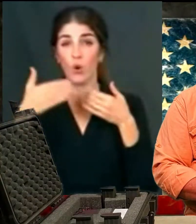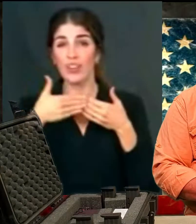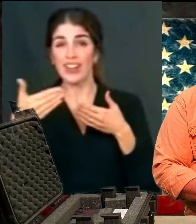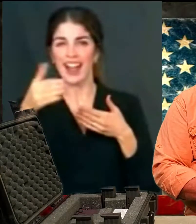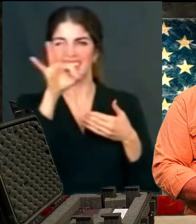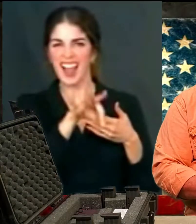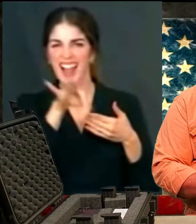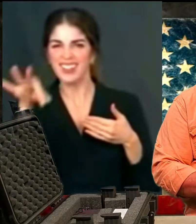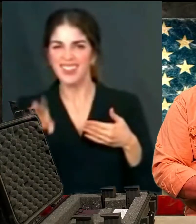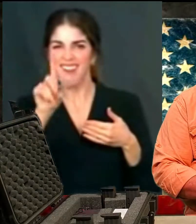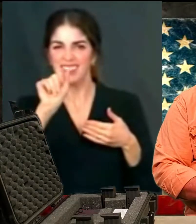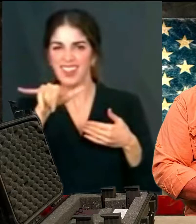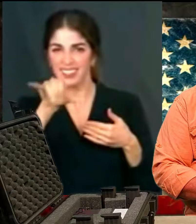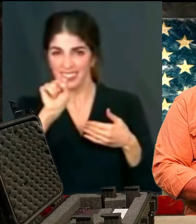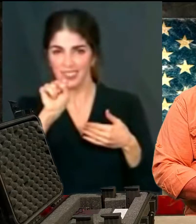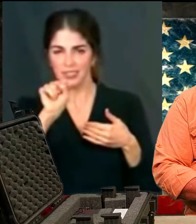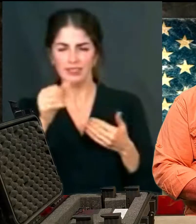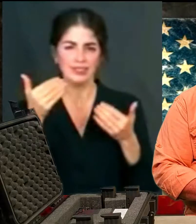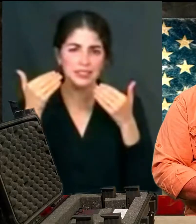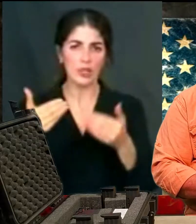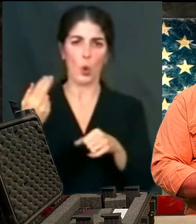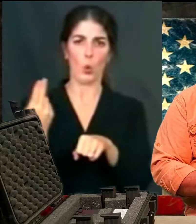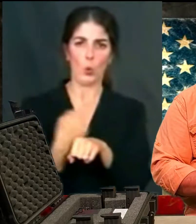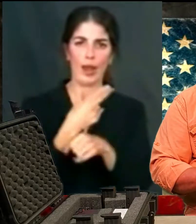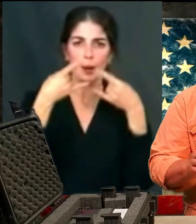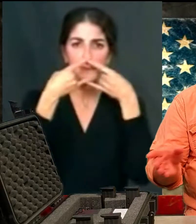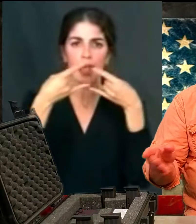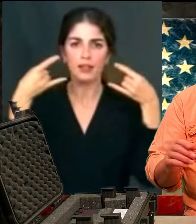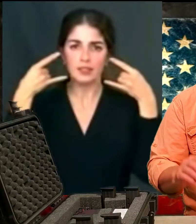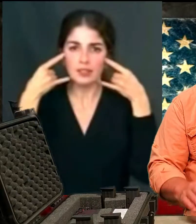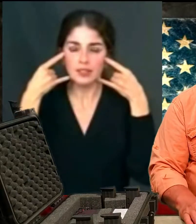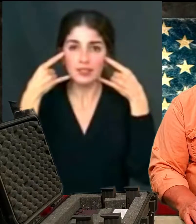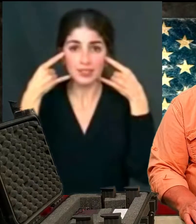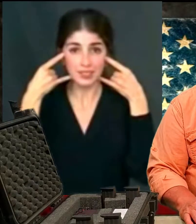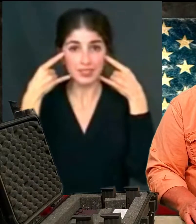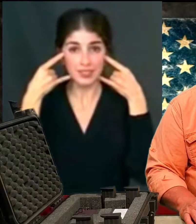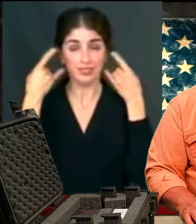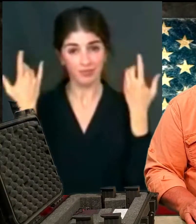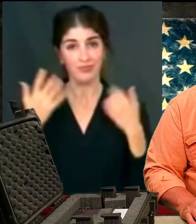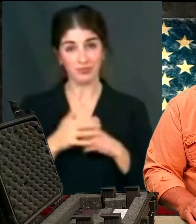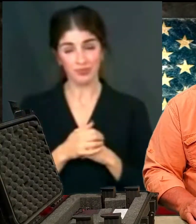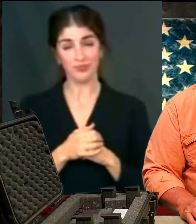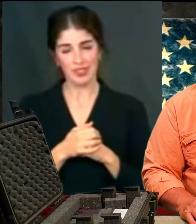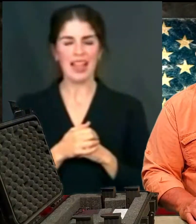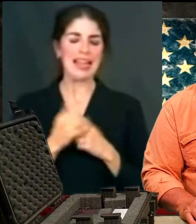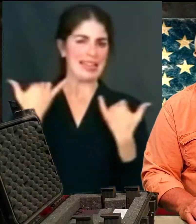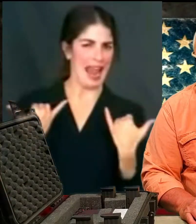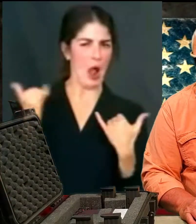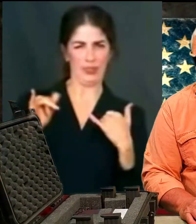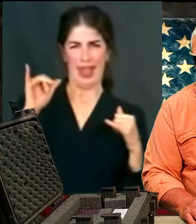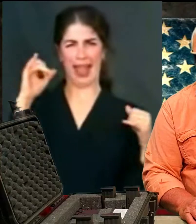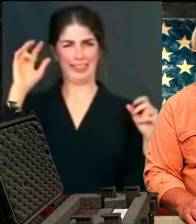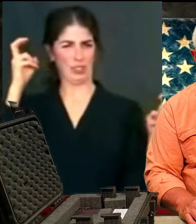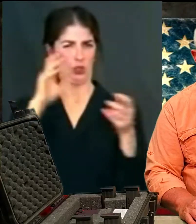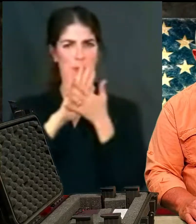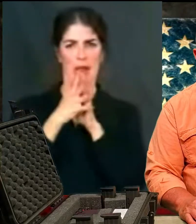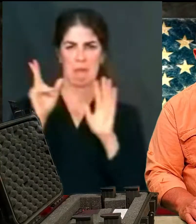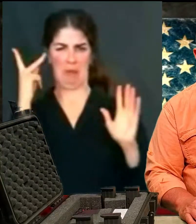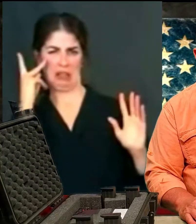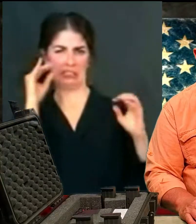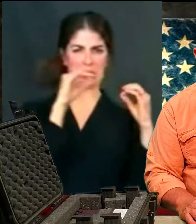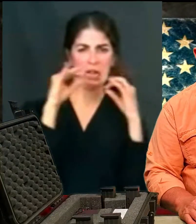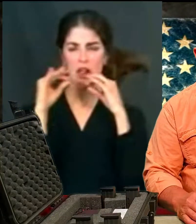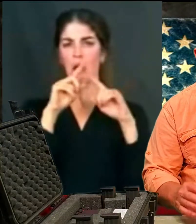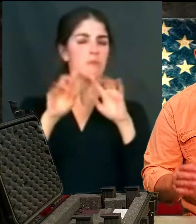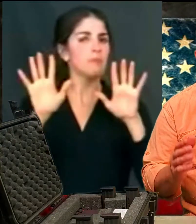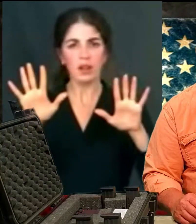45 grains, which is what I intend to carry when I carry the PMR30. So let's get on out to